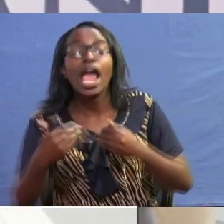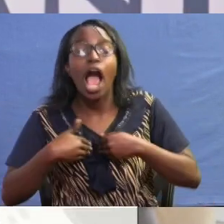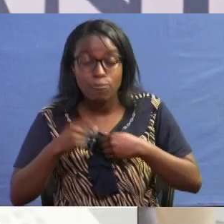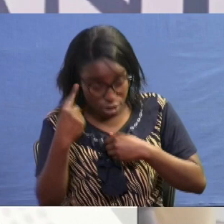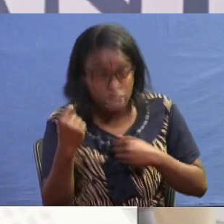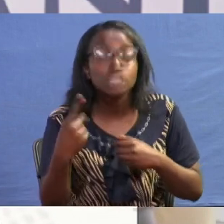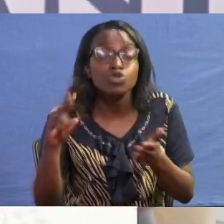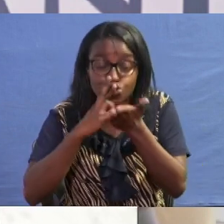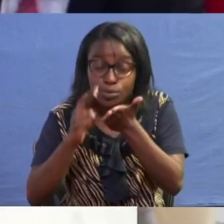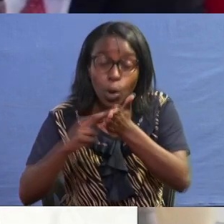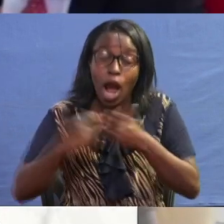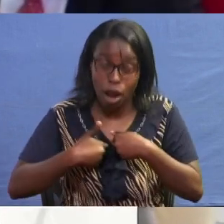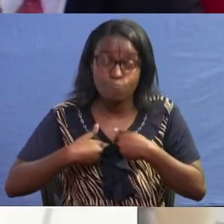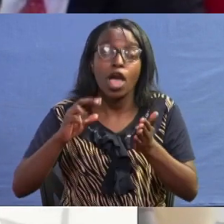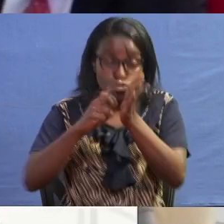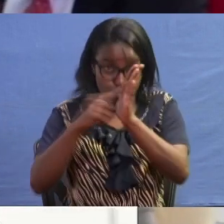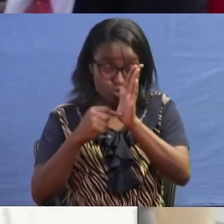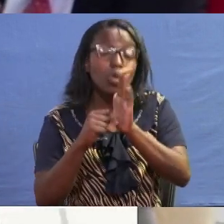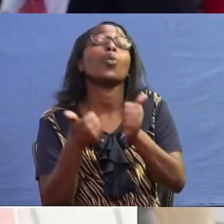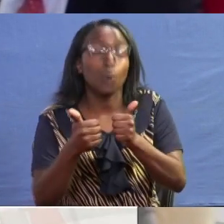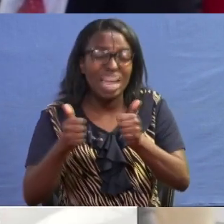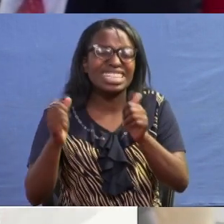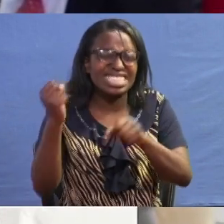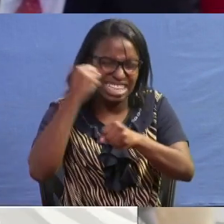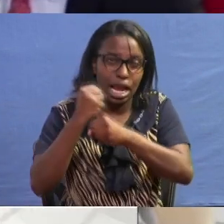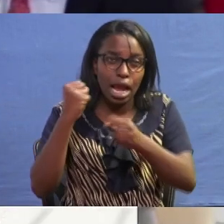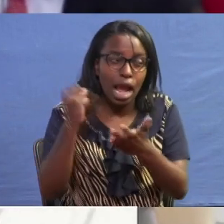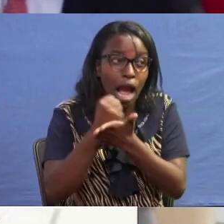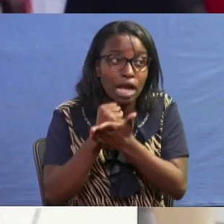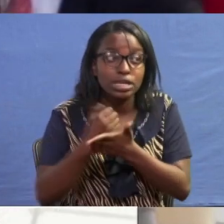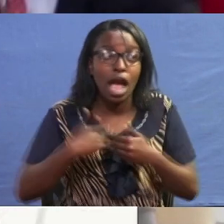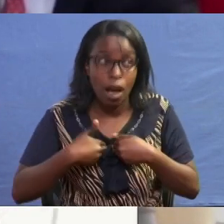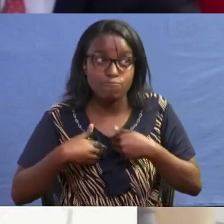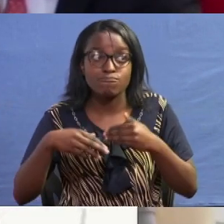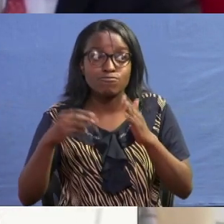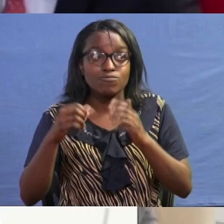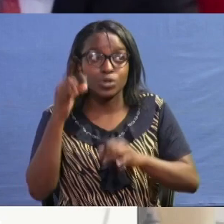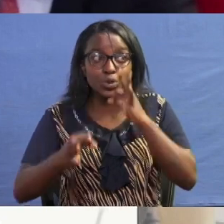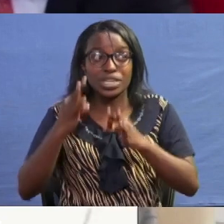Report, highlighted significant achievements by the judiciary.